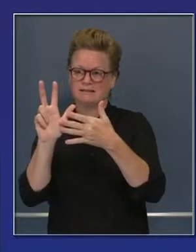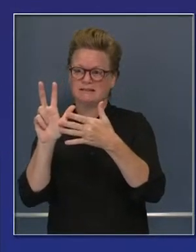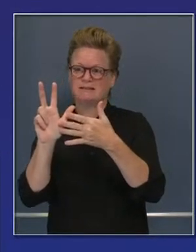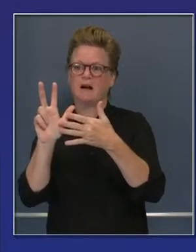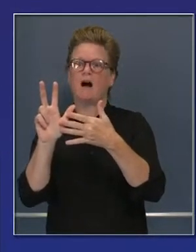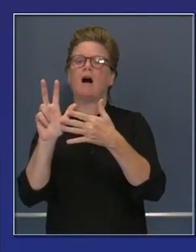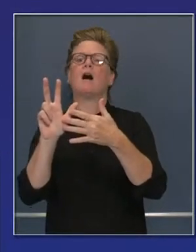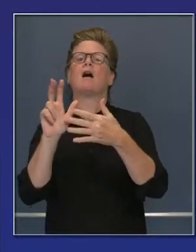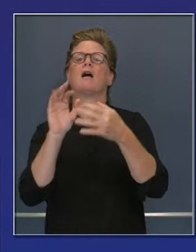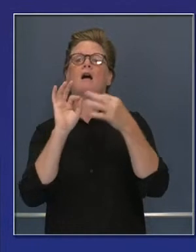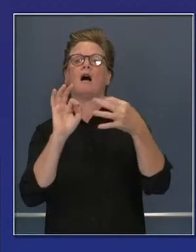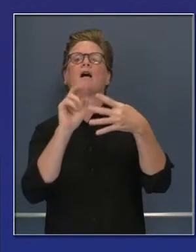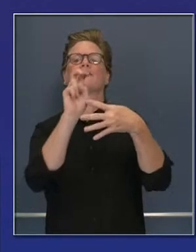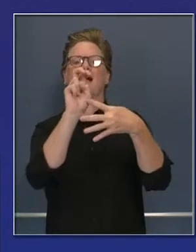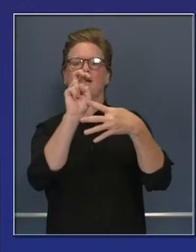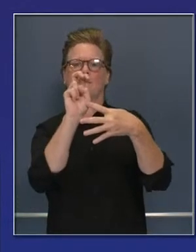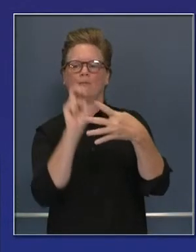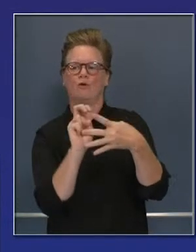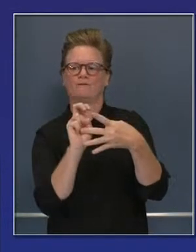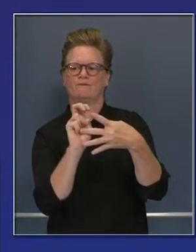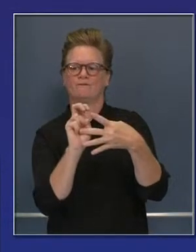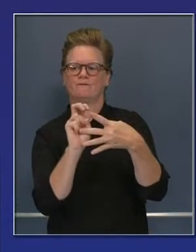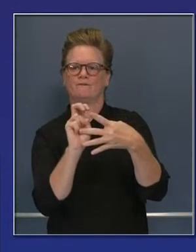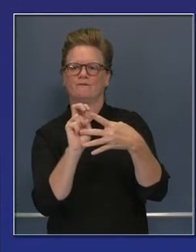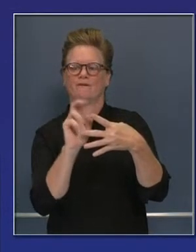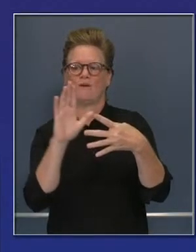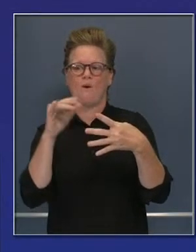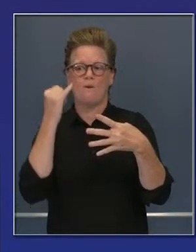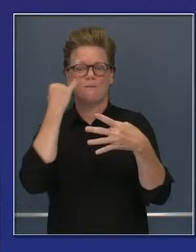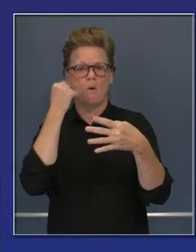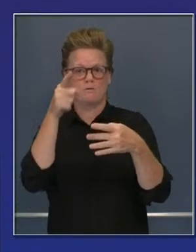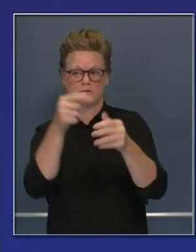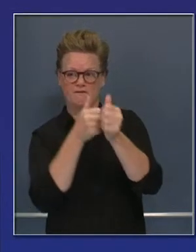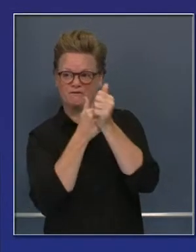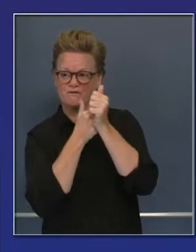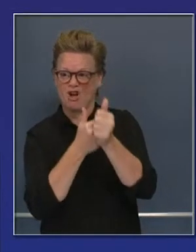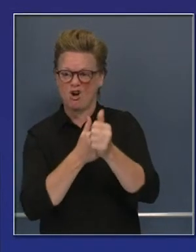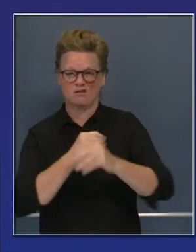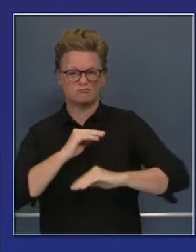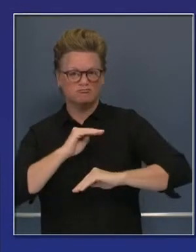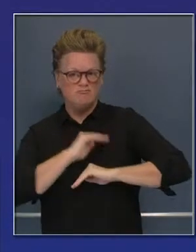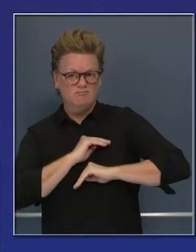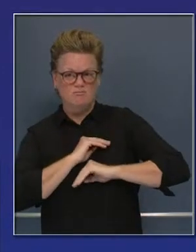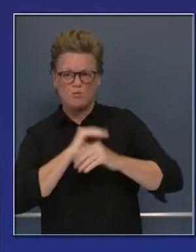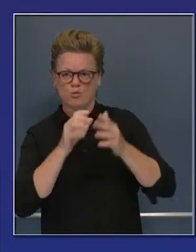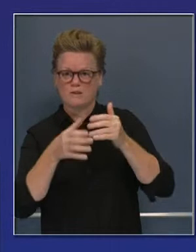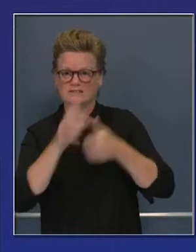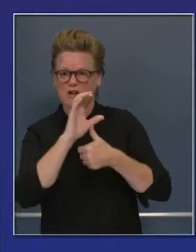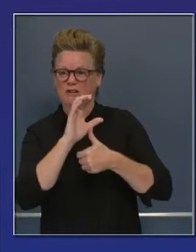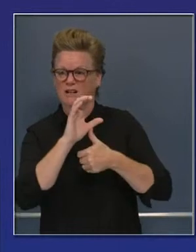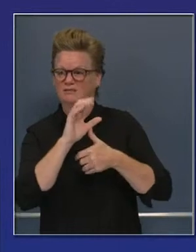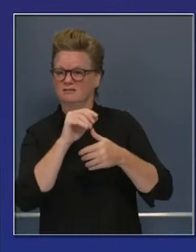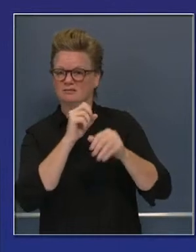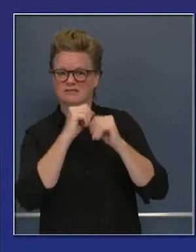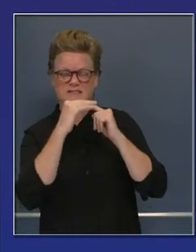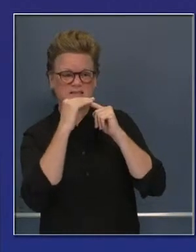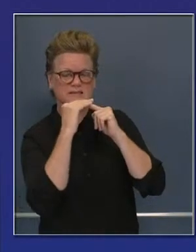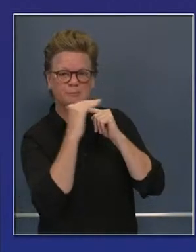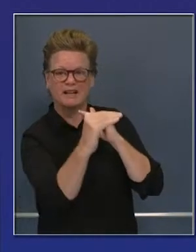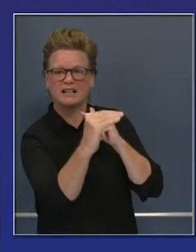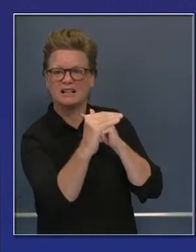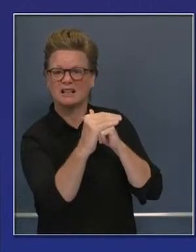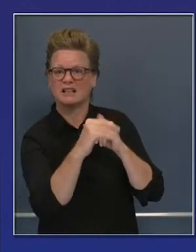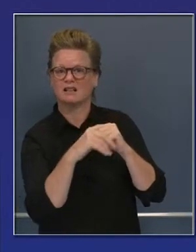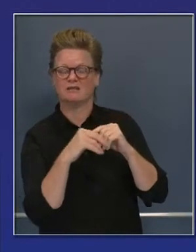tier if they've met that next tier's threshold, data thresholds, for 2 consecutive weeks. So this week,